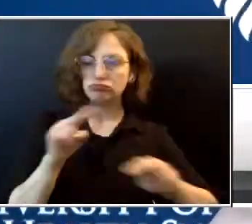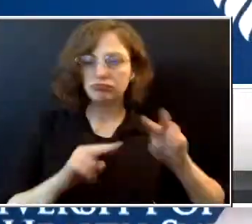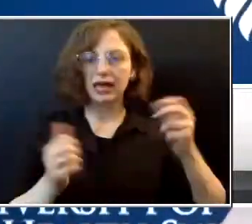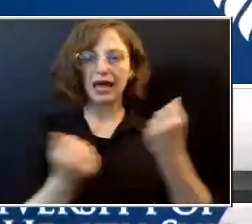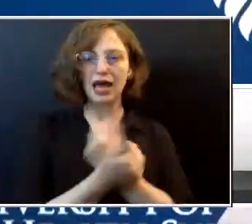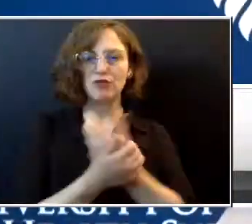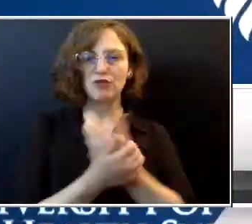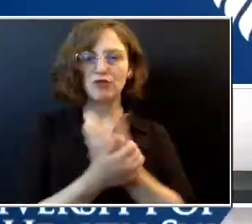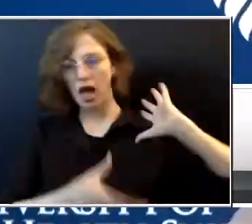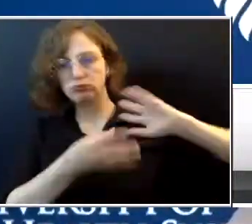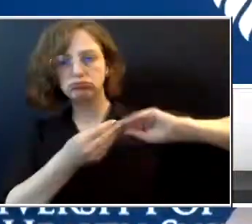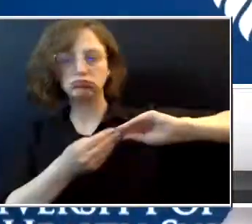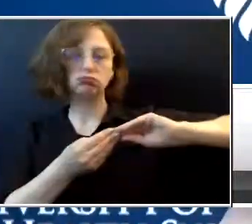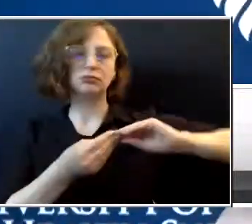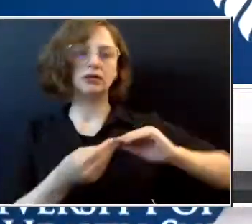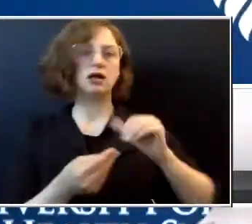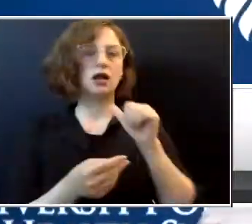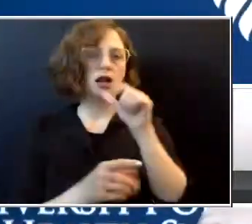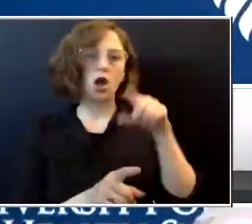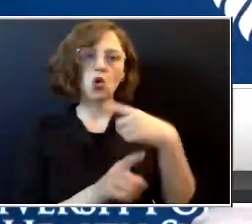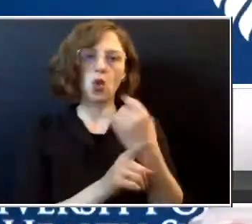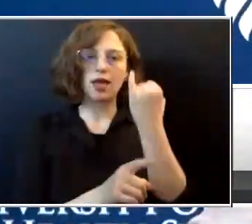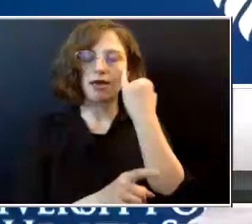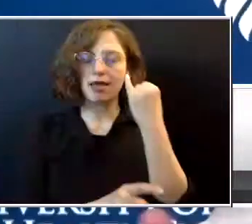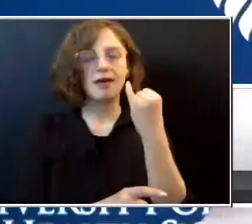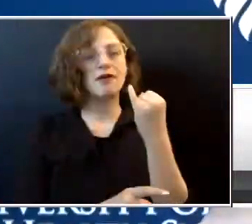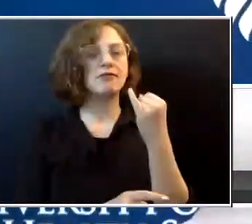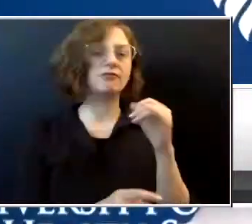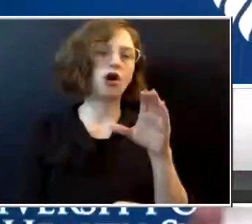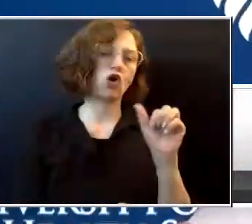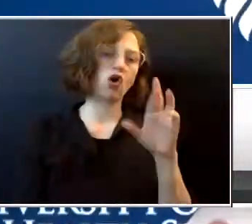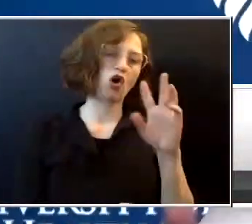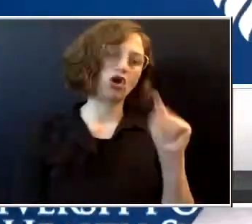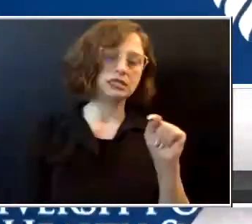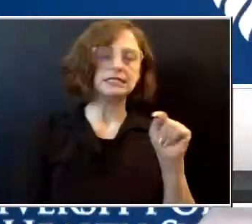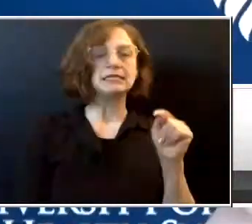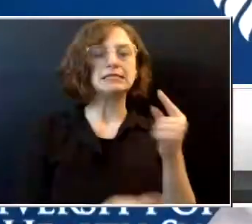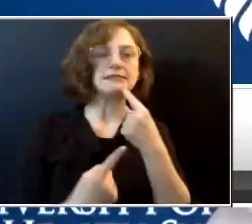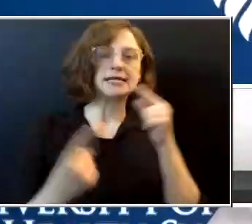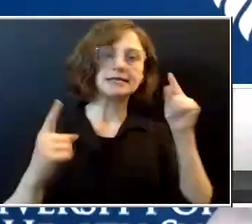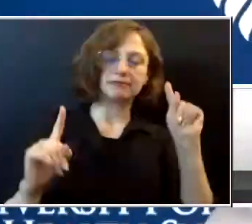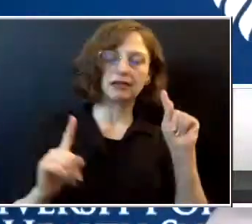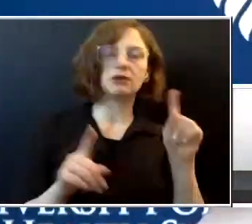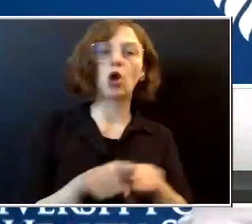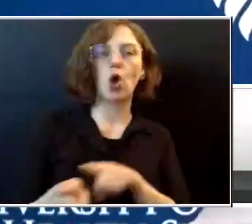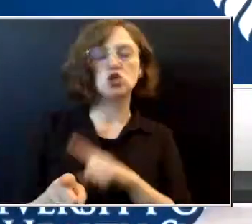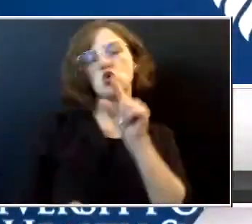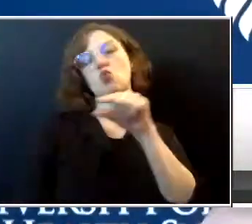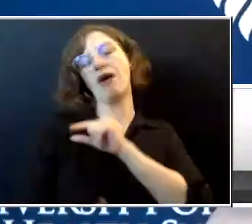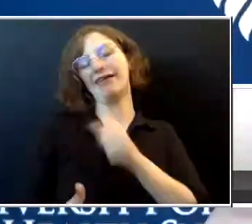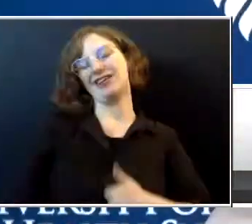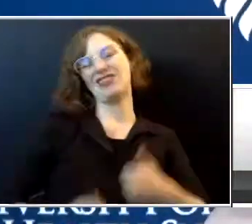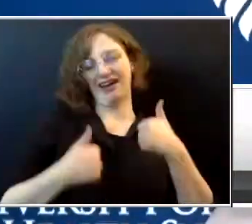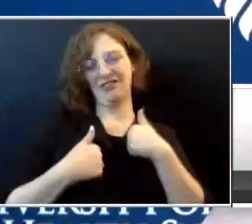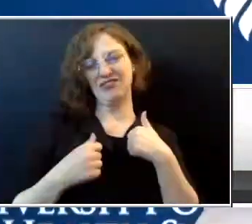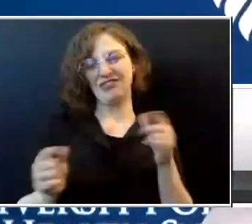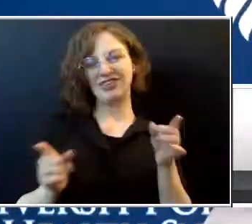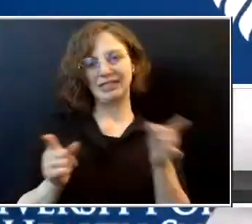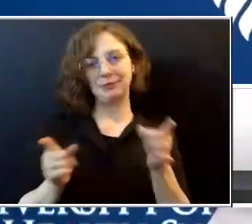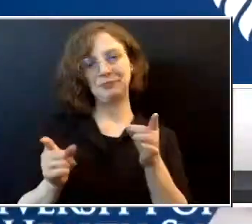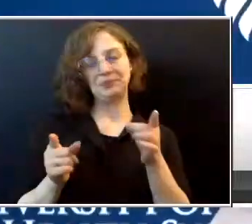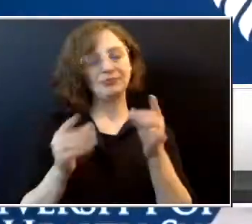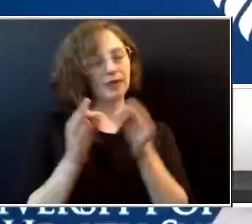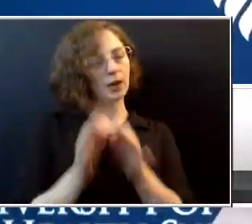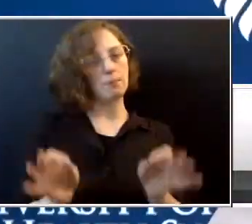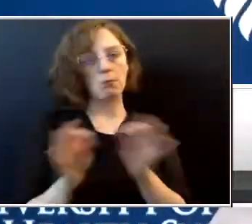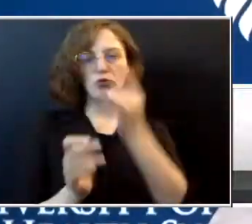T cell that favored both of them, but there was also a quality of life, which was also very considered for all our myeloma patients. So it